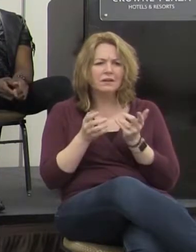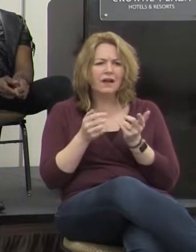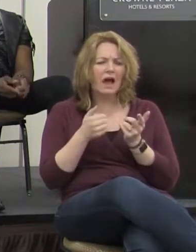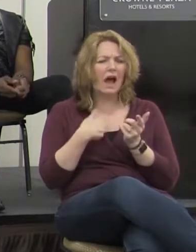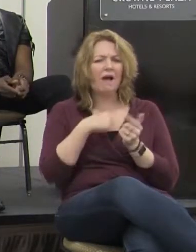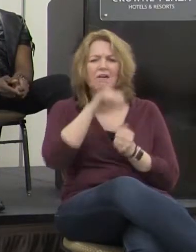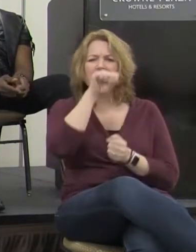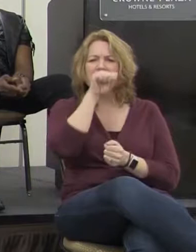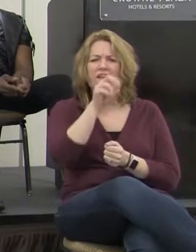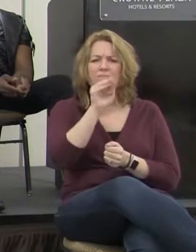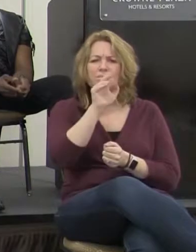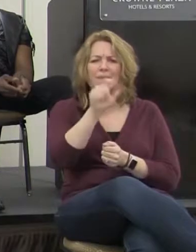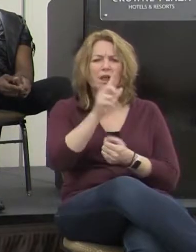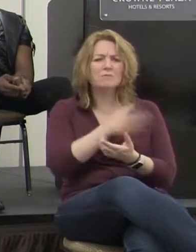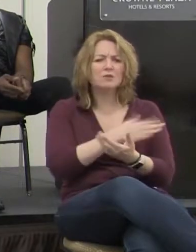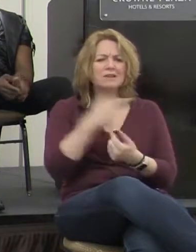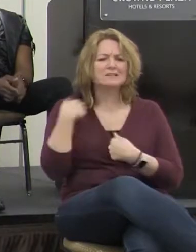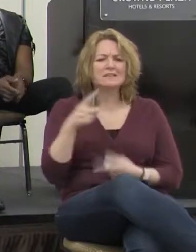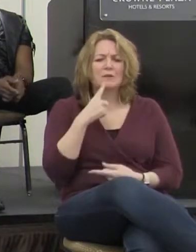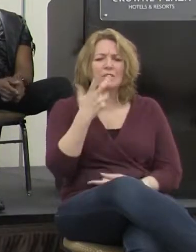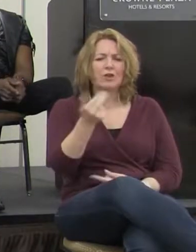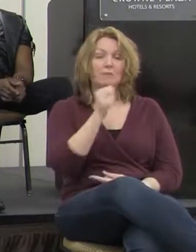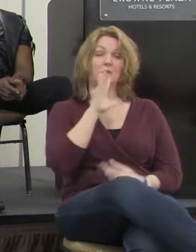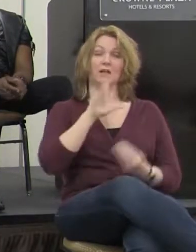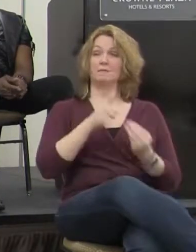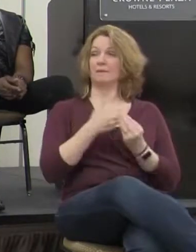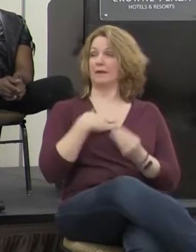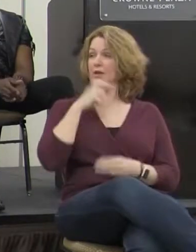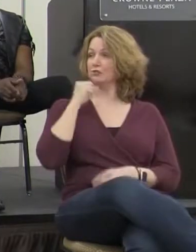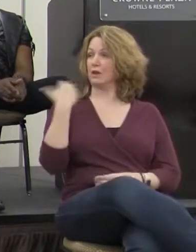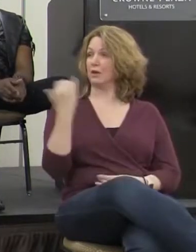13. I'm not going to talk about how old I am now.